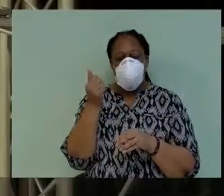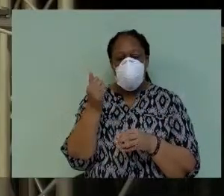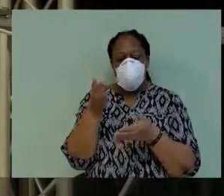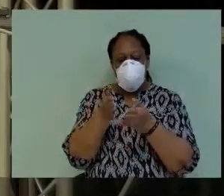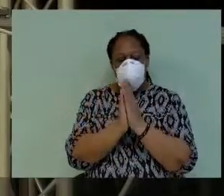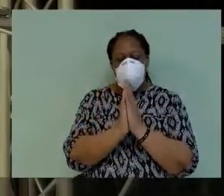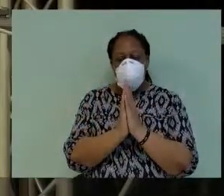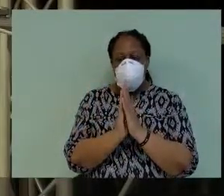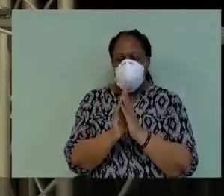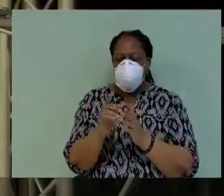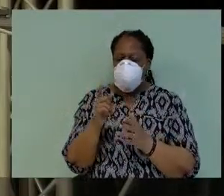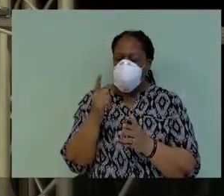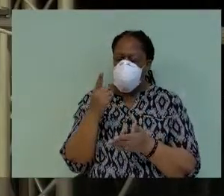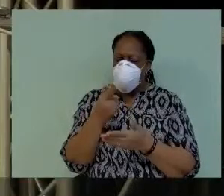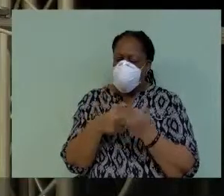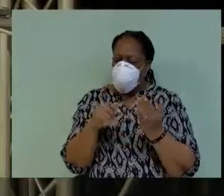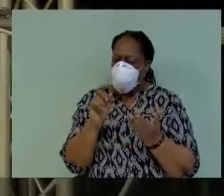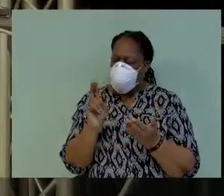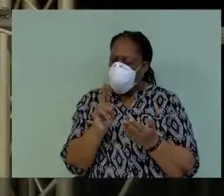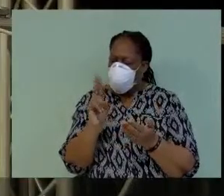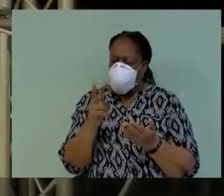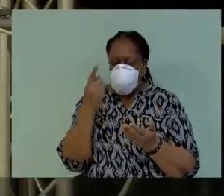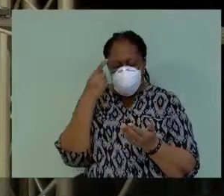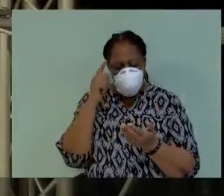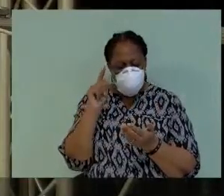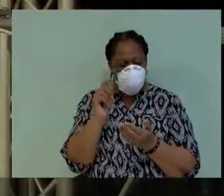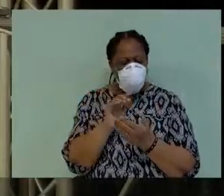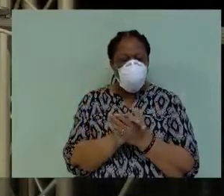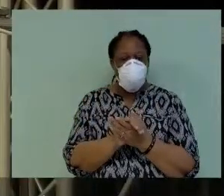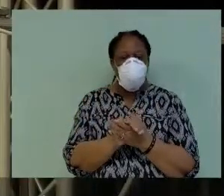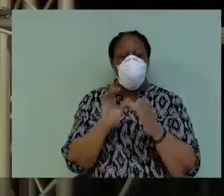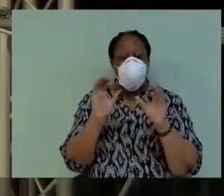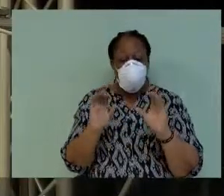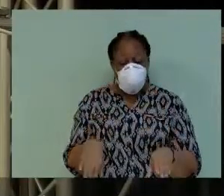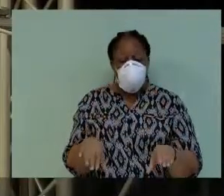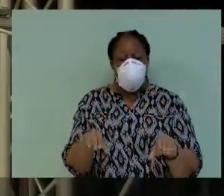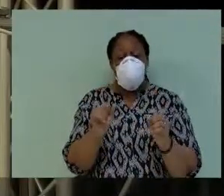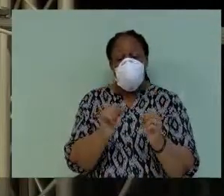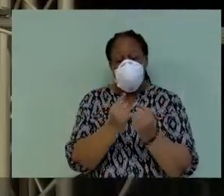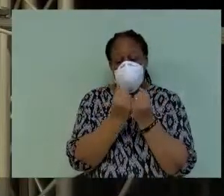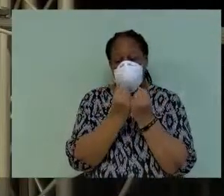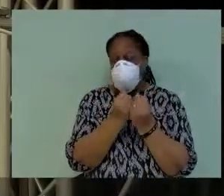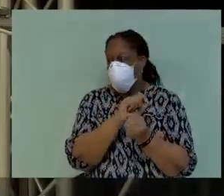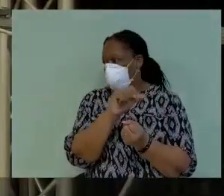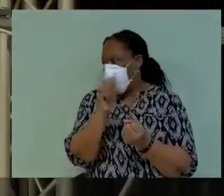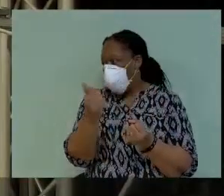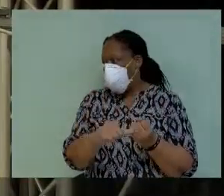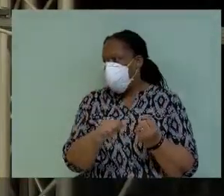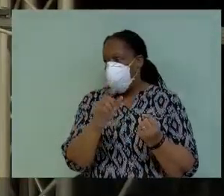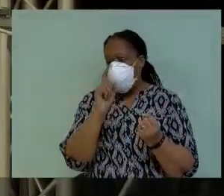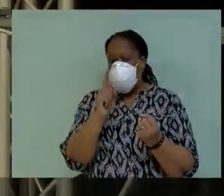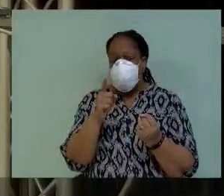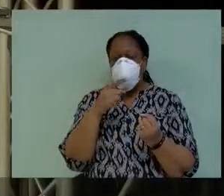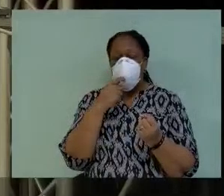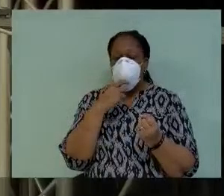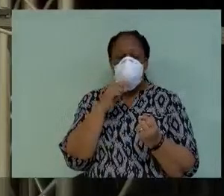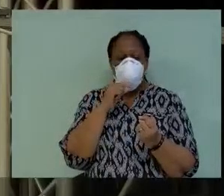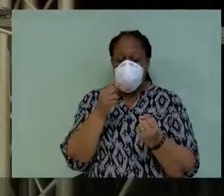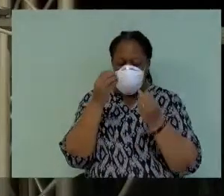utilized, and may arrest anyone found in violation of this